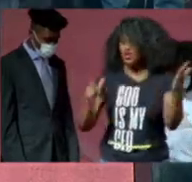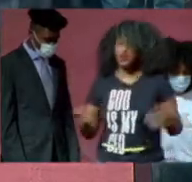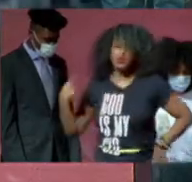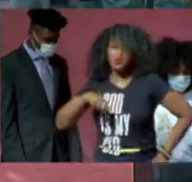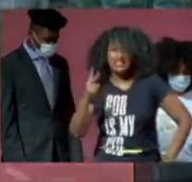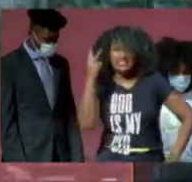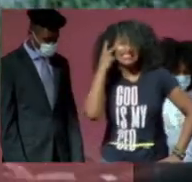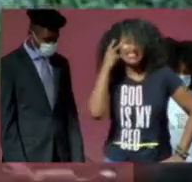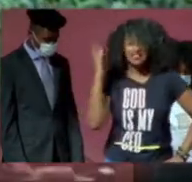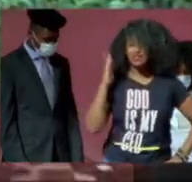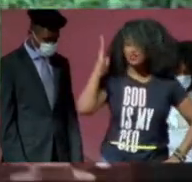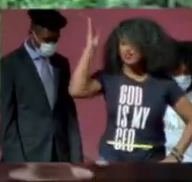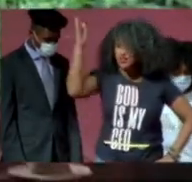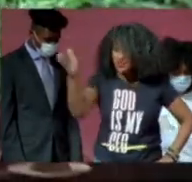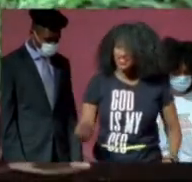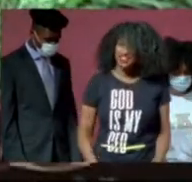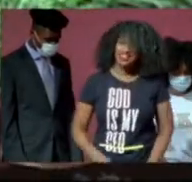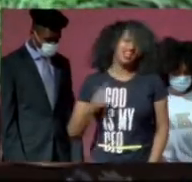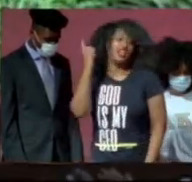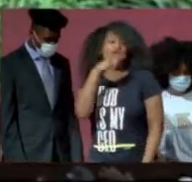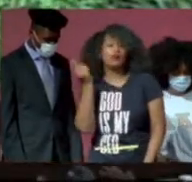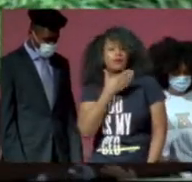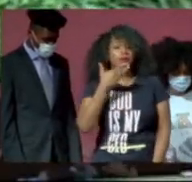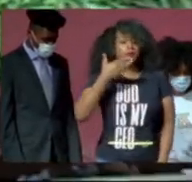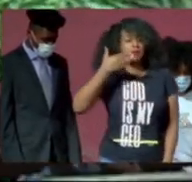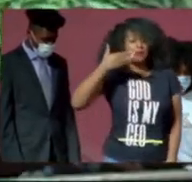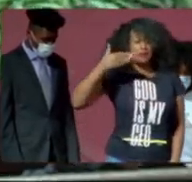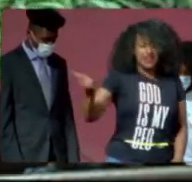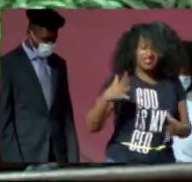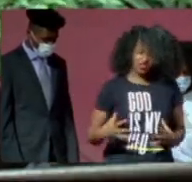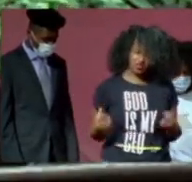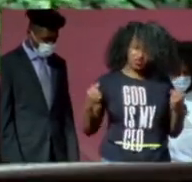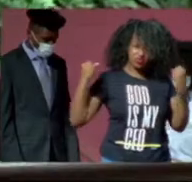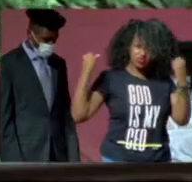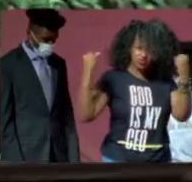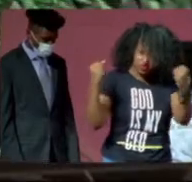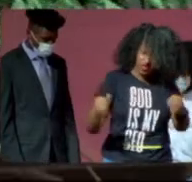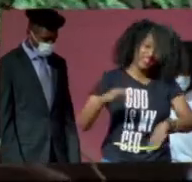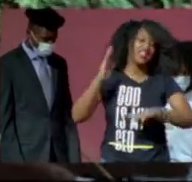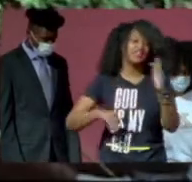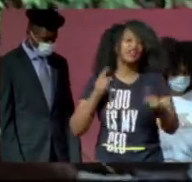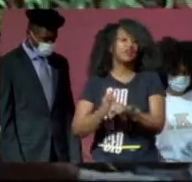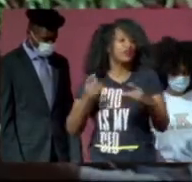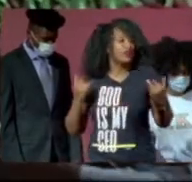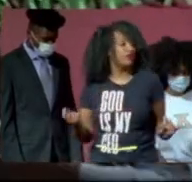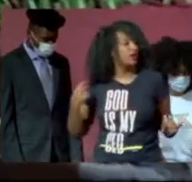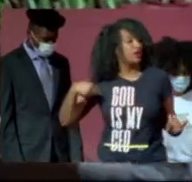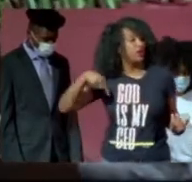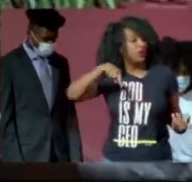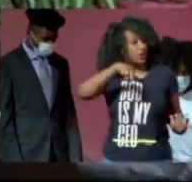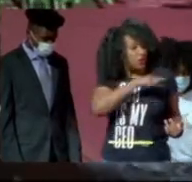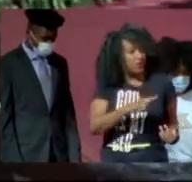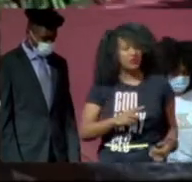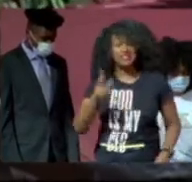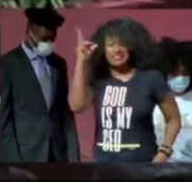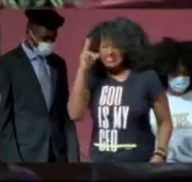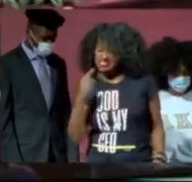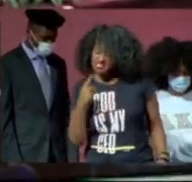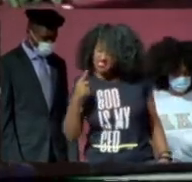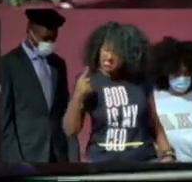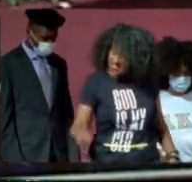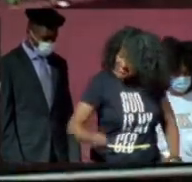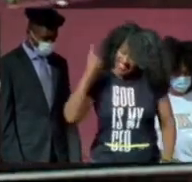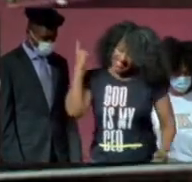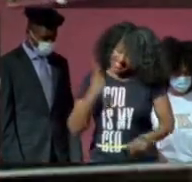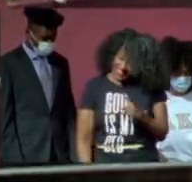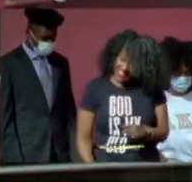in the future, and they look better and brighter and stronger than they even look right now. And so we put the devil on notice that you